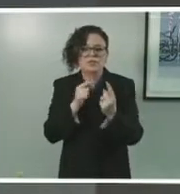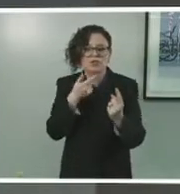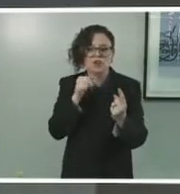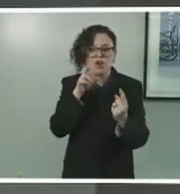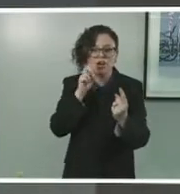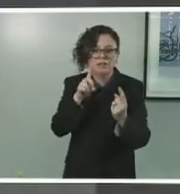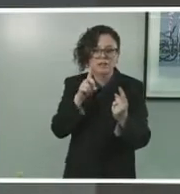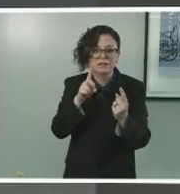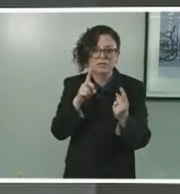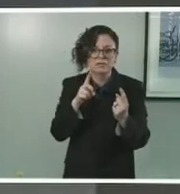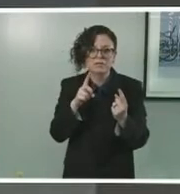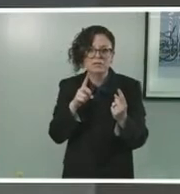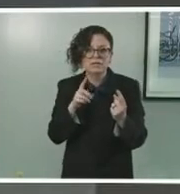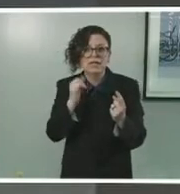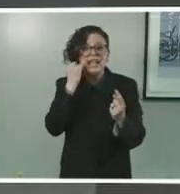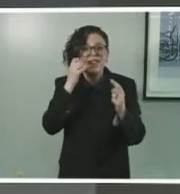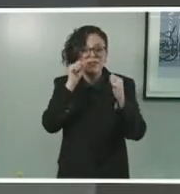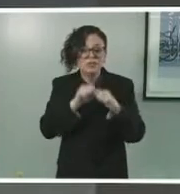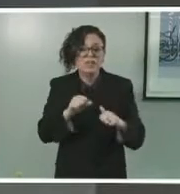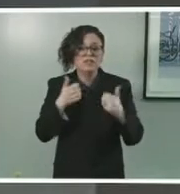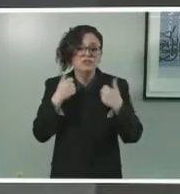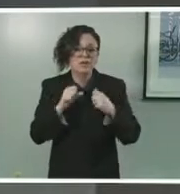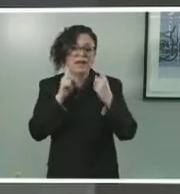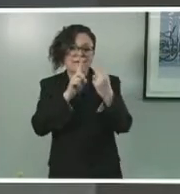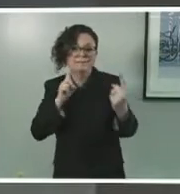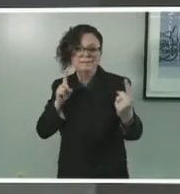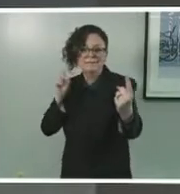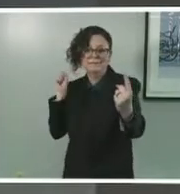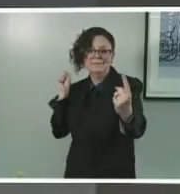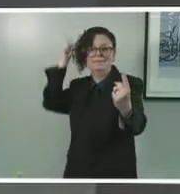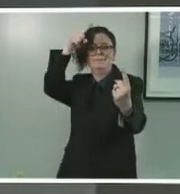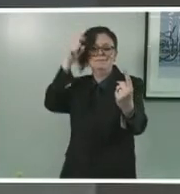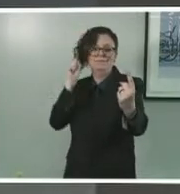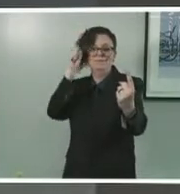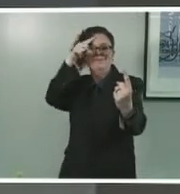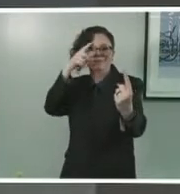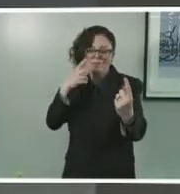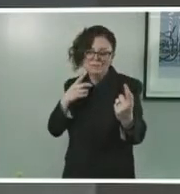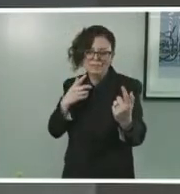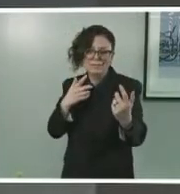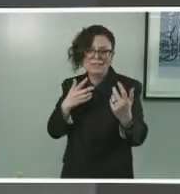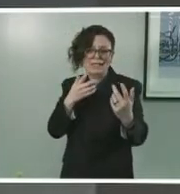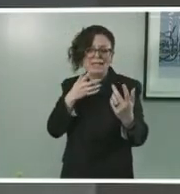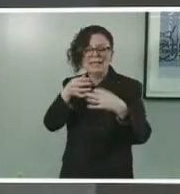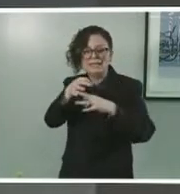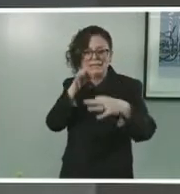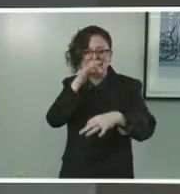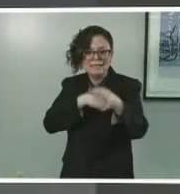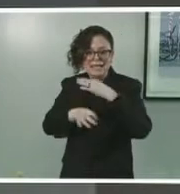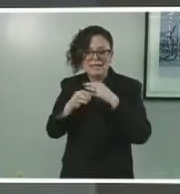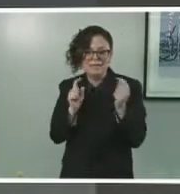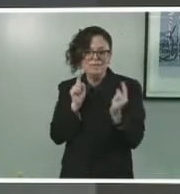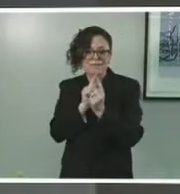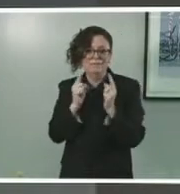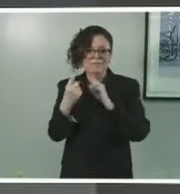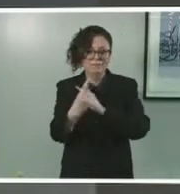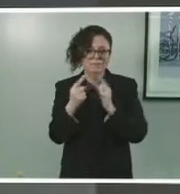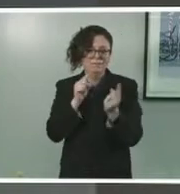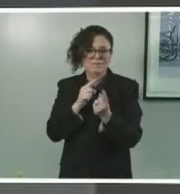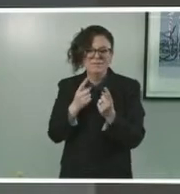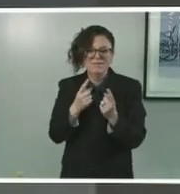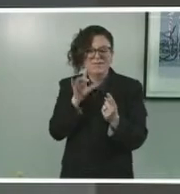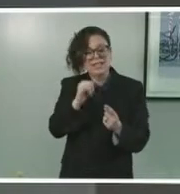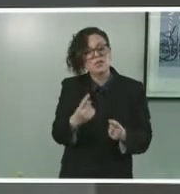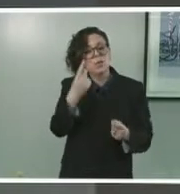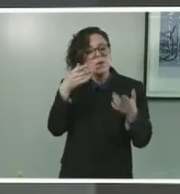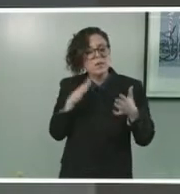can play horse, if you can shoot baskets at a distance without having to have that person-to-person contact, that would be one way